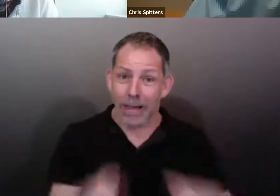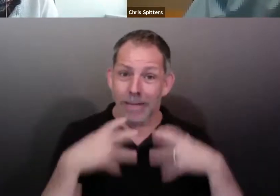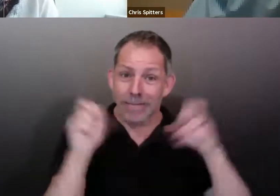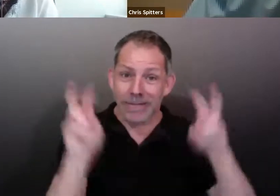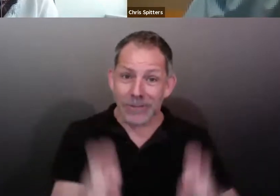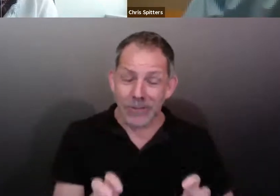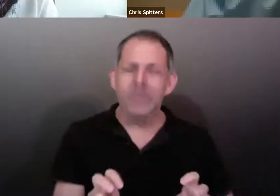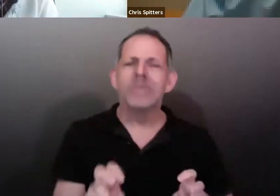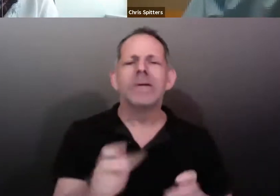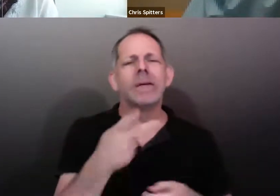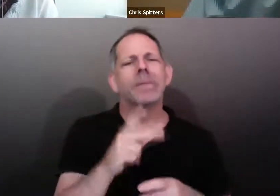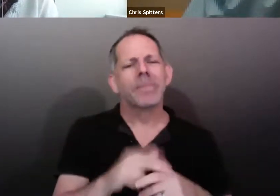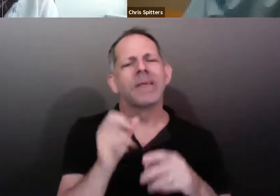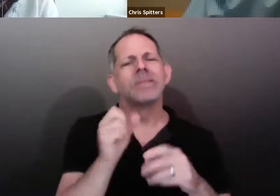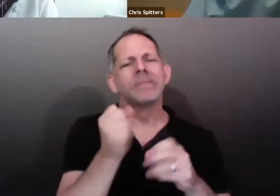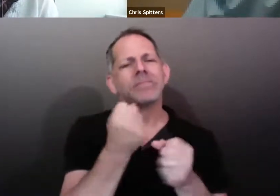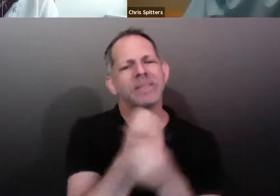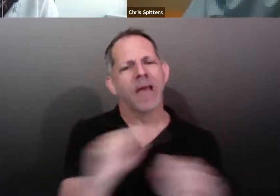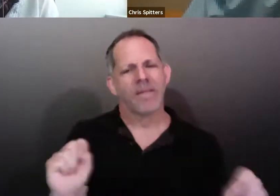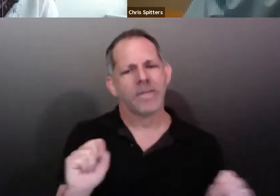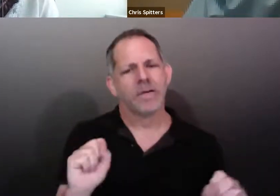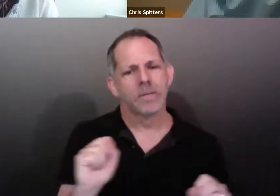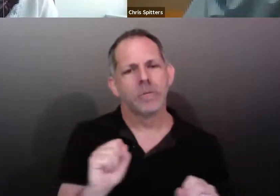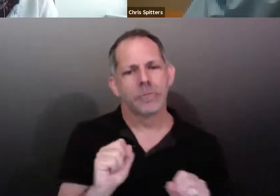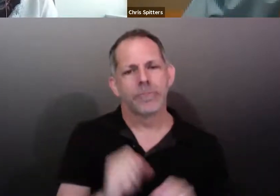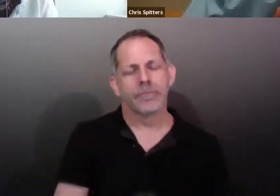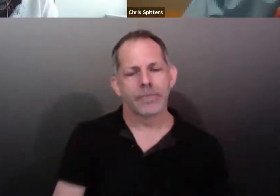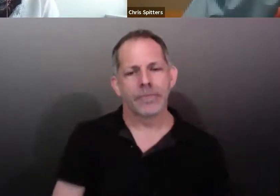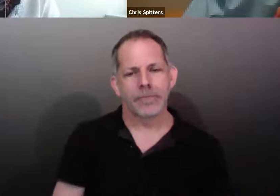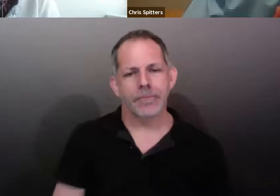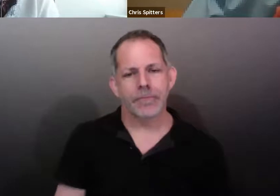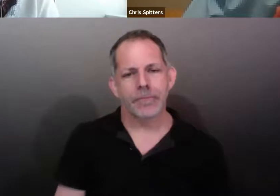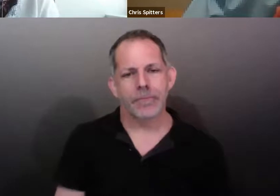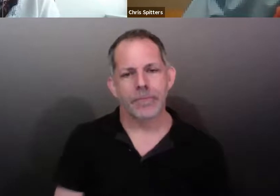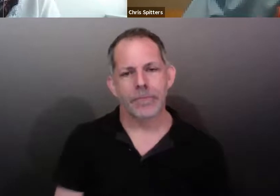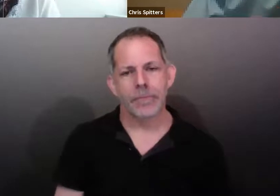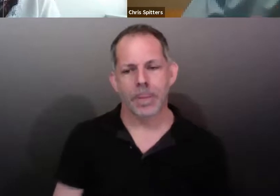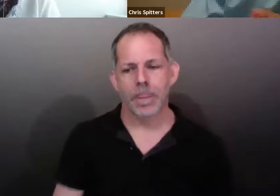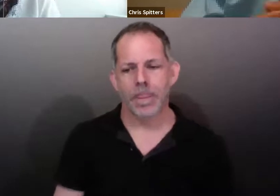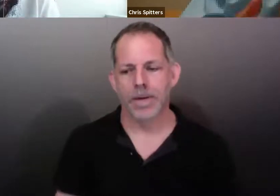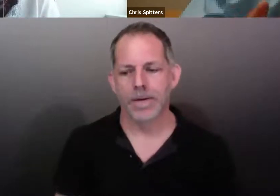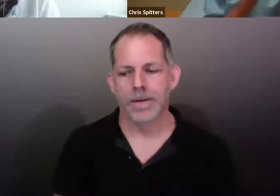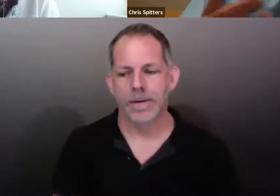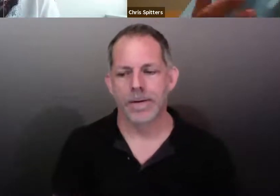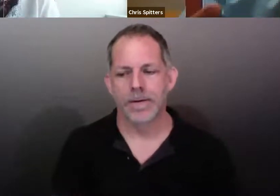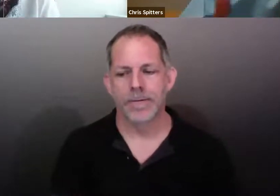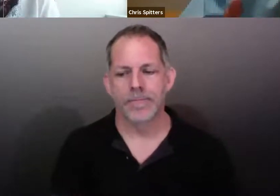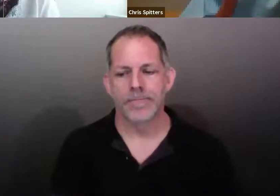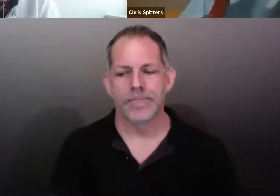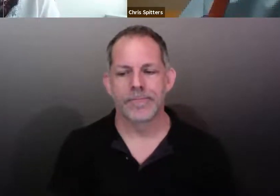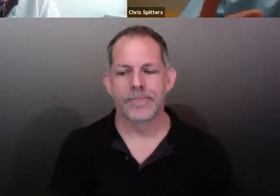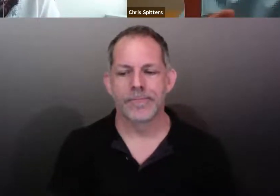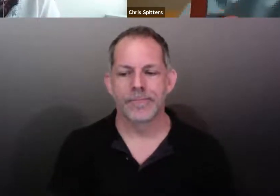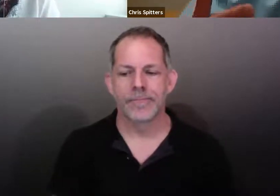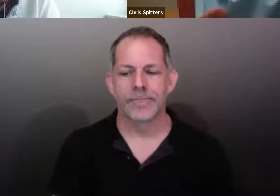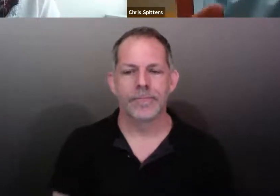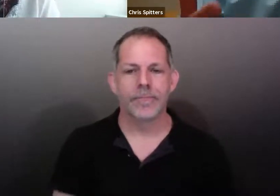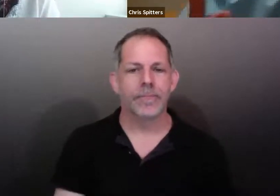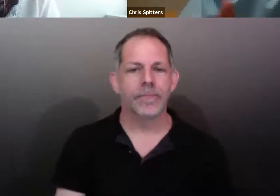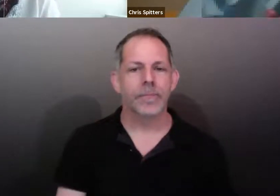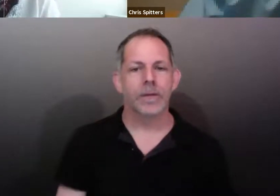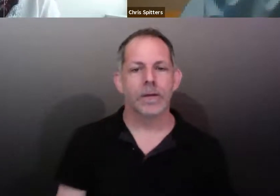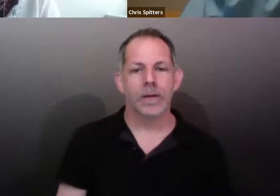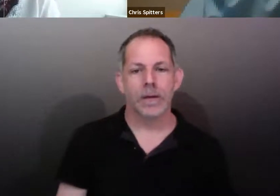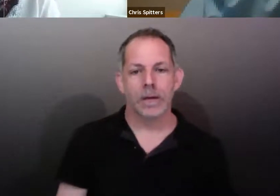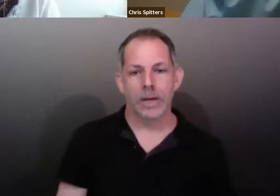feel like a day at work when did you go back to work? And then at what point were you feeling like